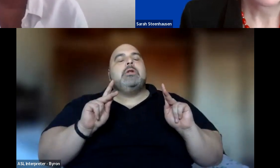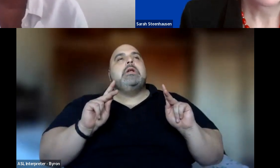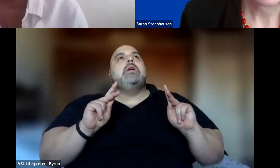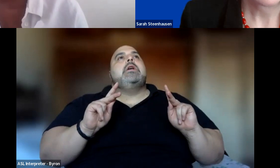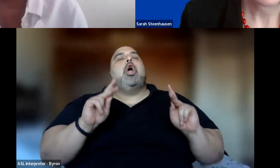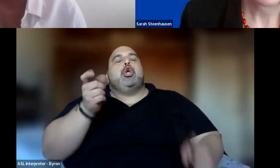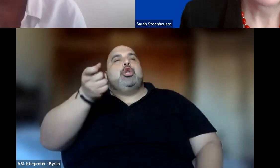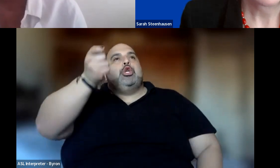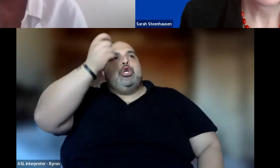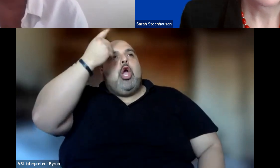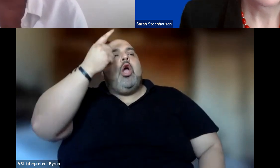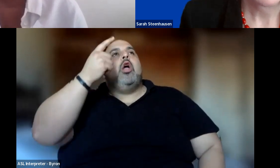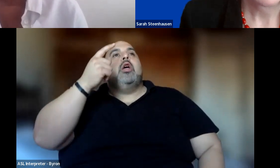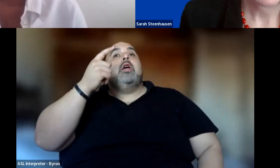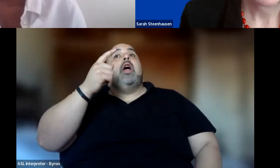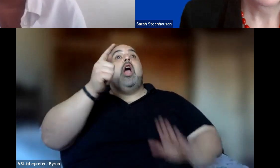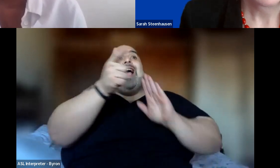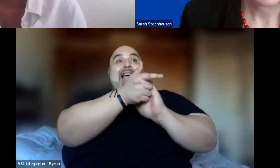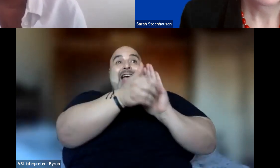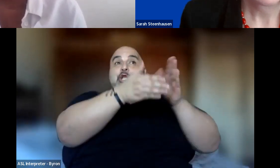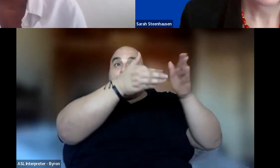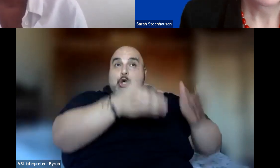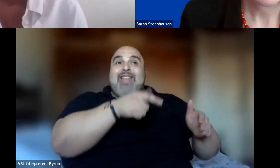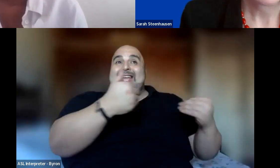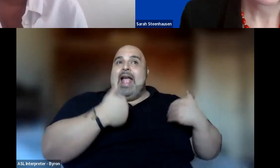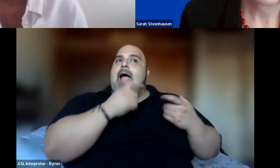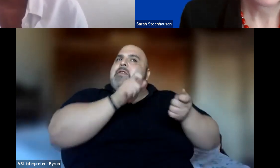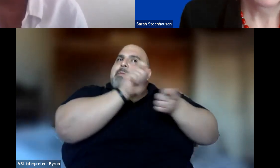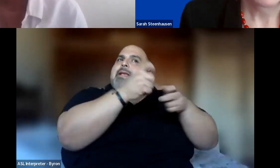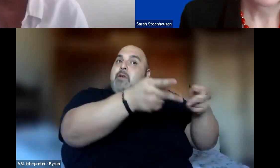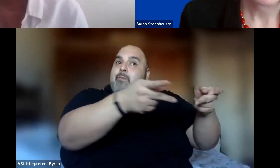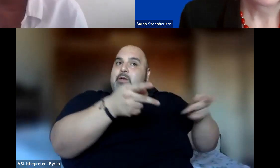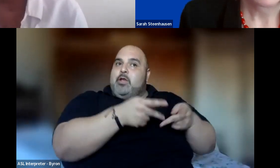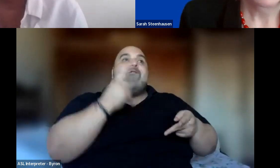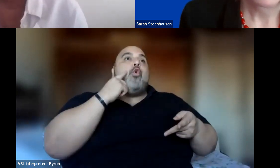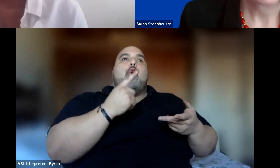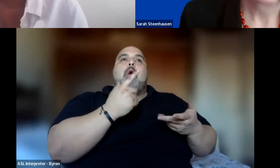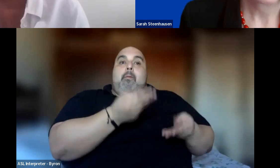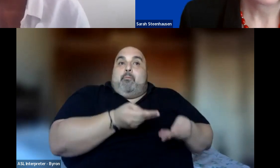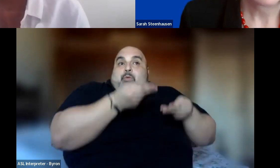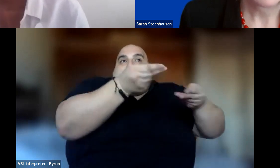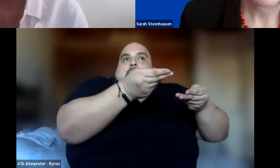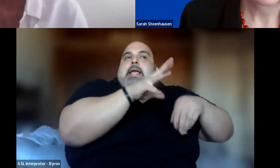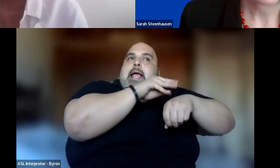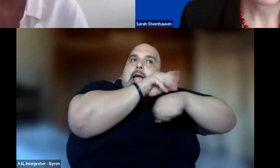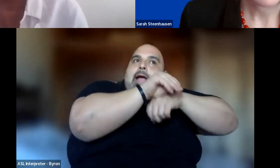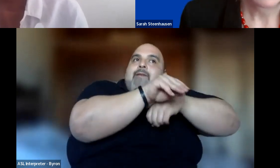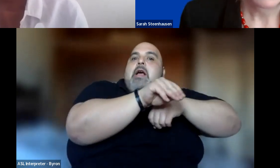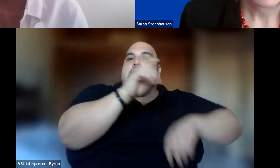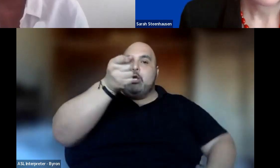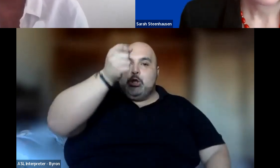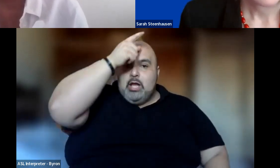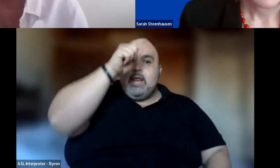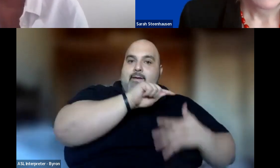understand that an attorney also has a specific position in providing advice and understanding of these